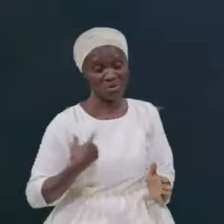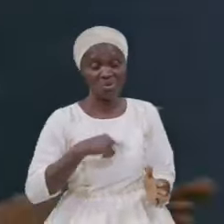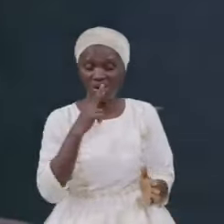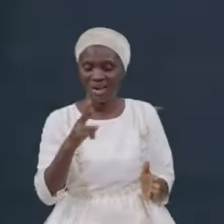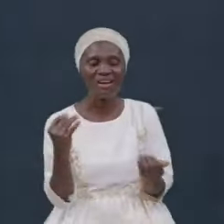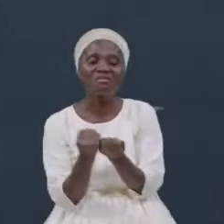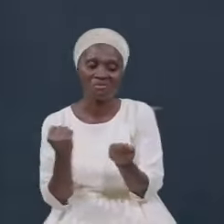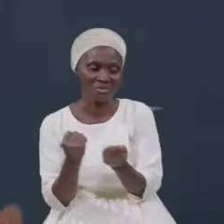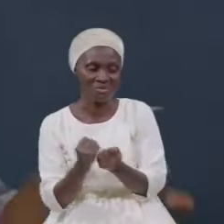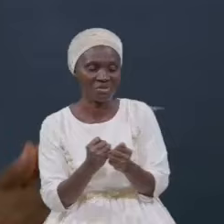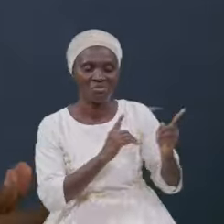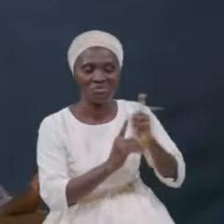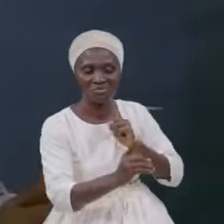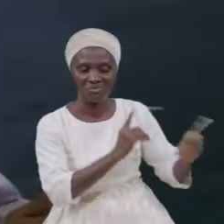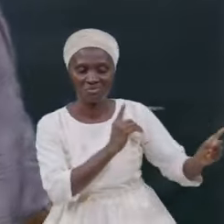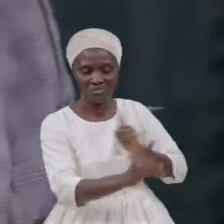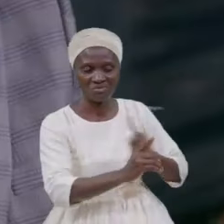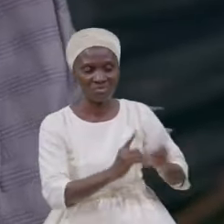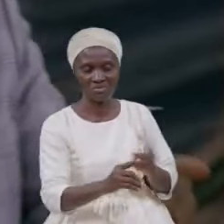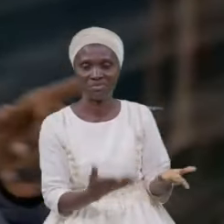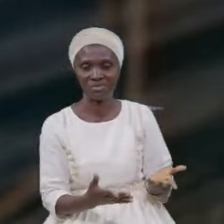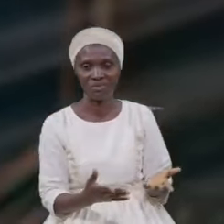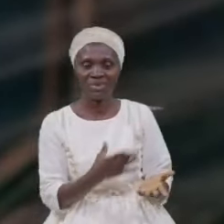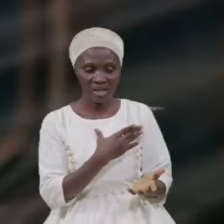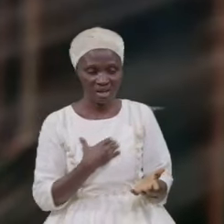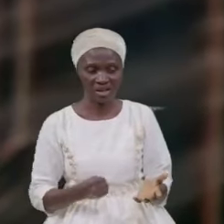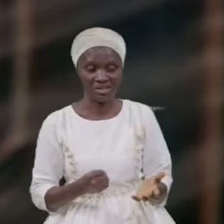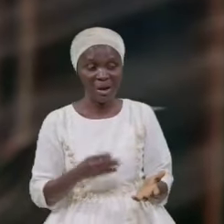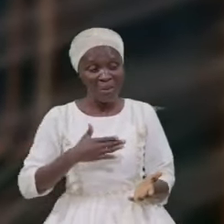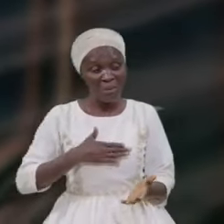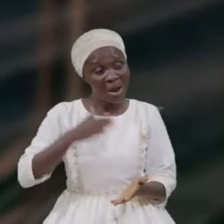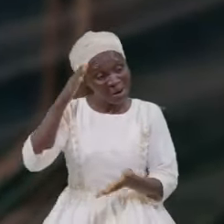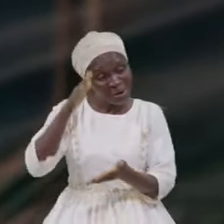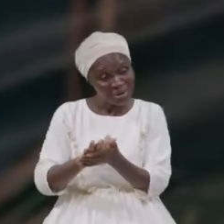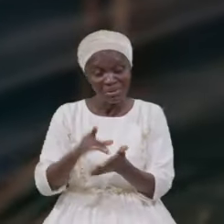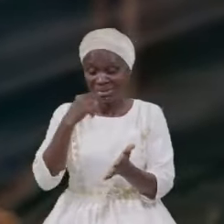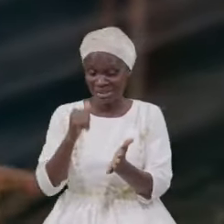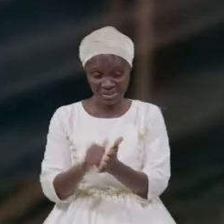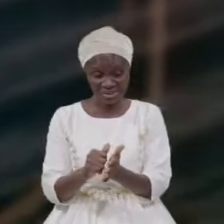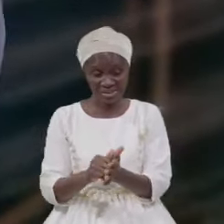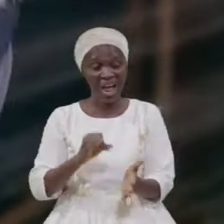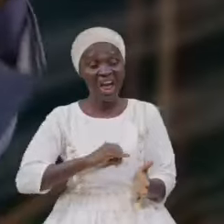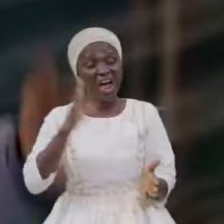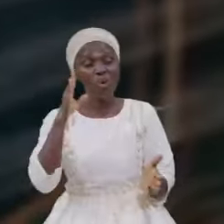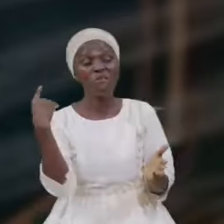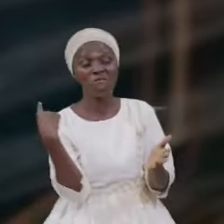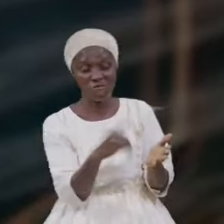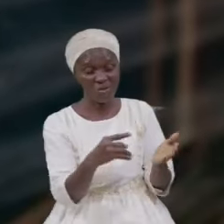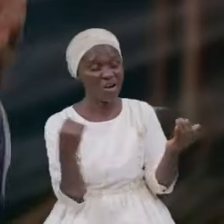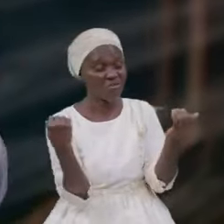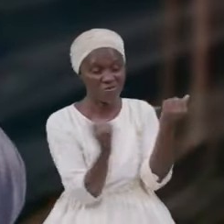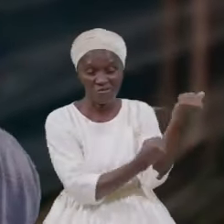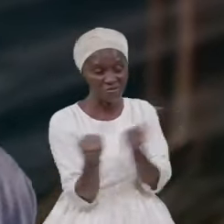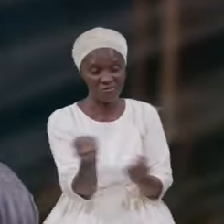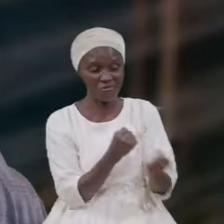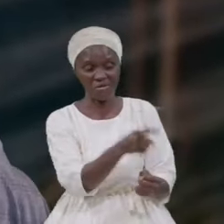you. Even if I fast, even when I fast, you do anything I don't like, I will smash you.